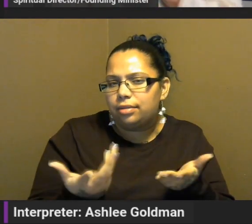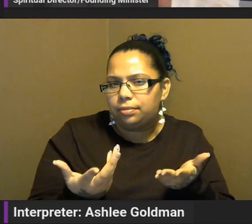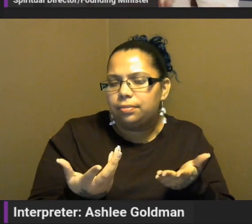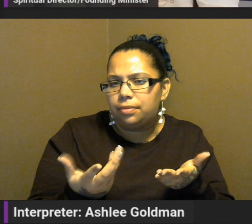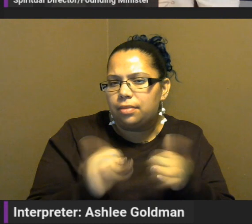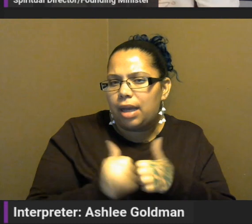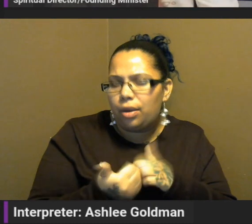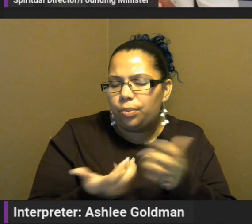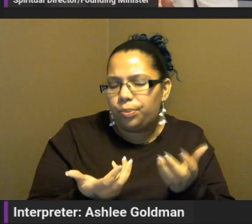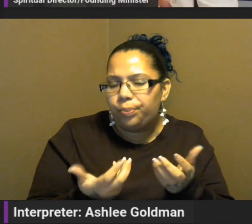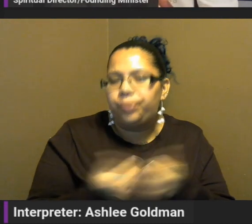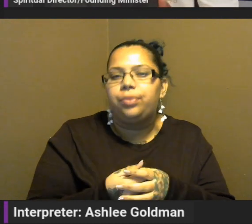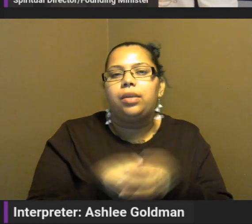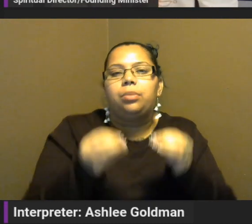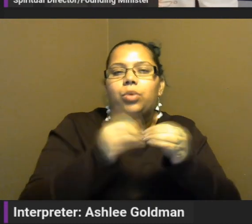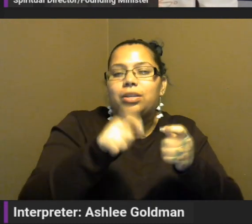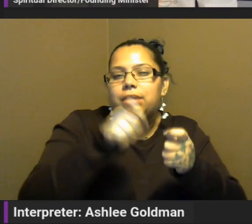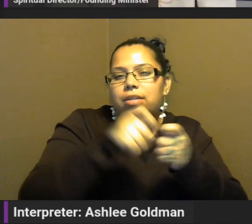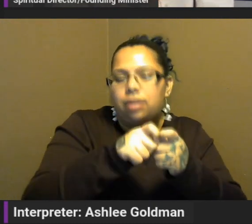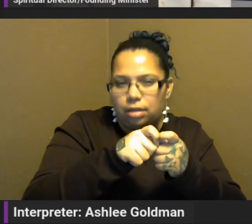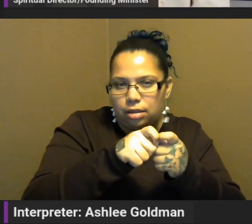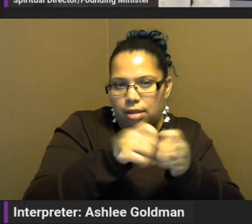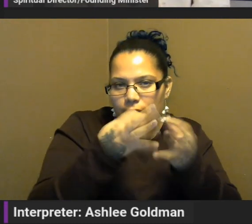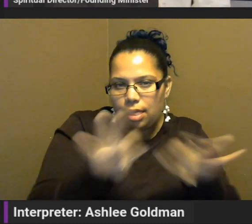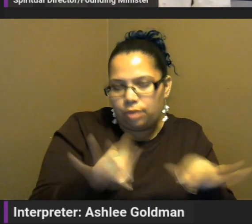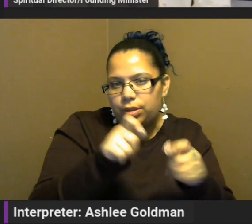To be more specific, language specificity.